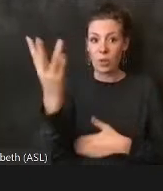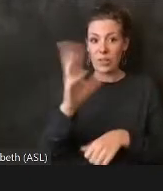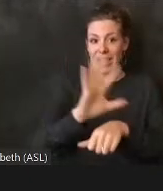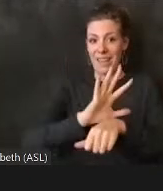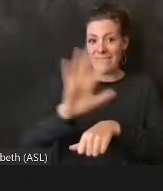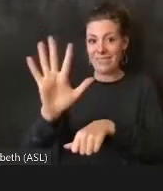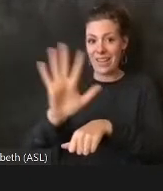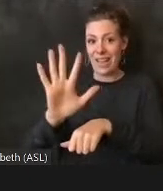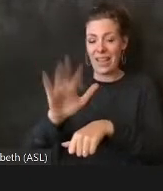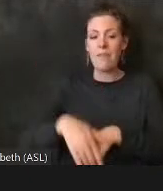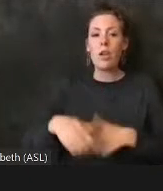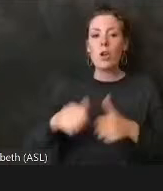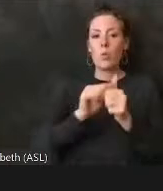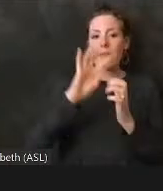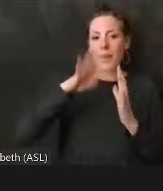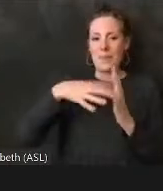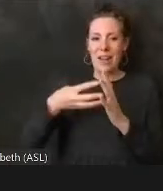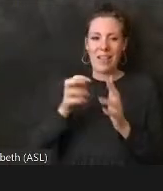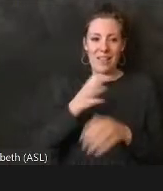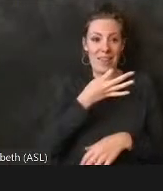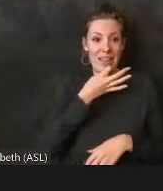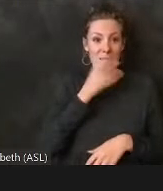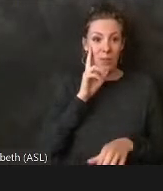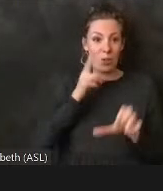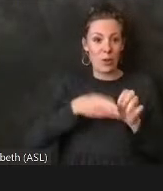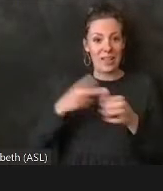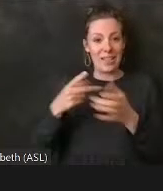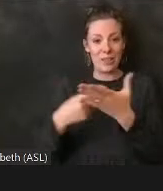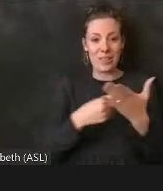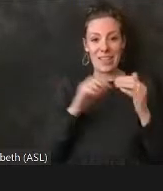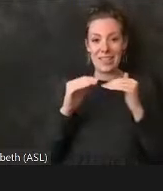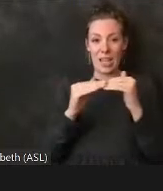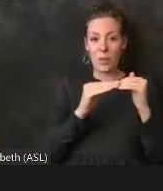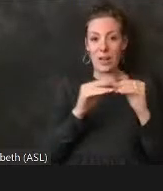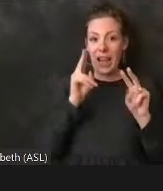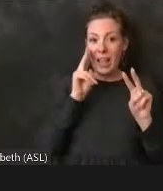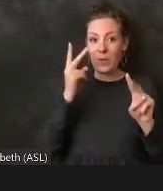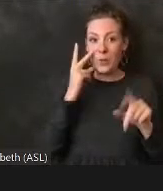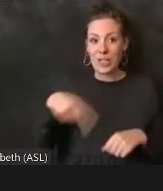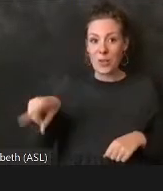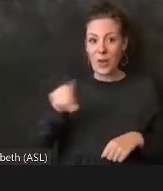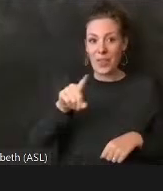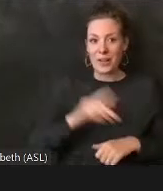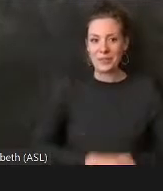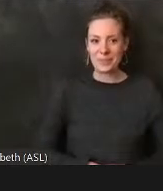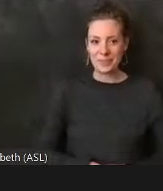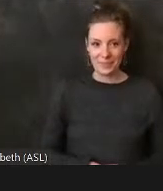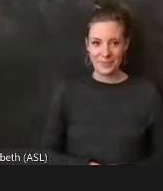p.m. With a panel of experts joining us to talk about equity. I look forward to seeing you all then.